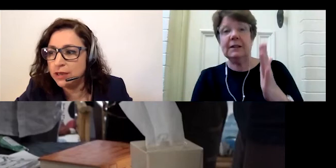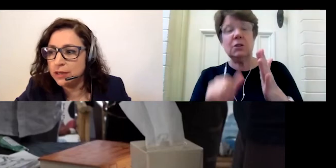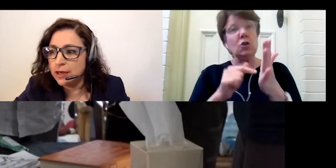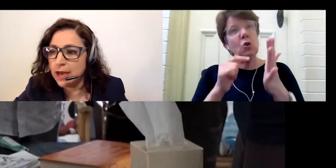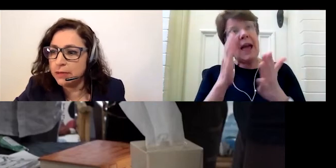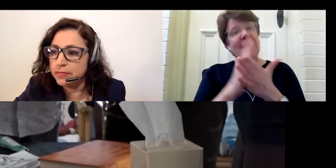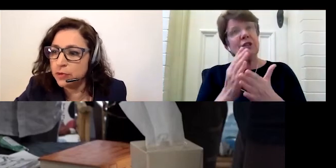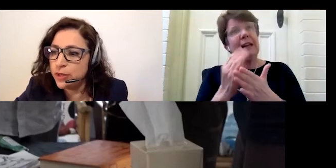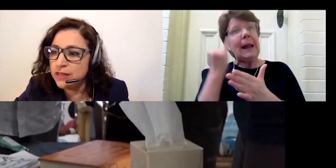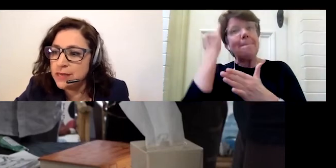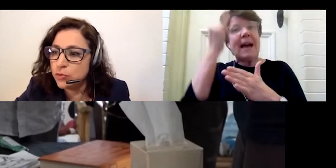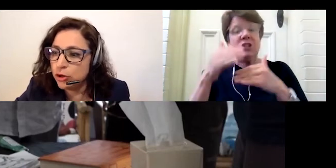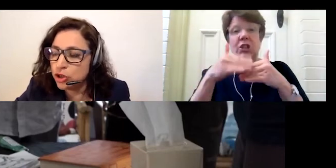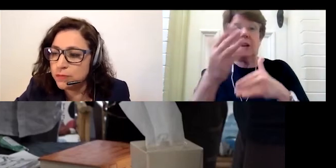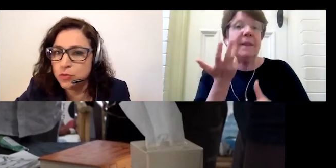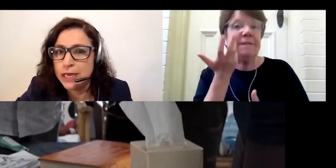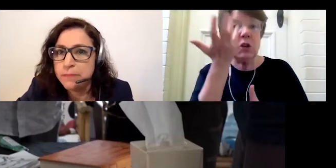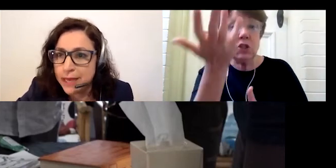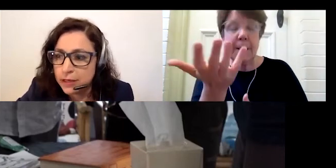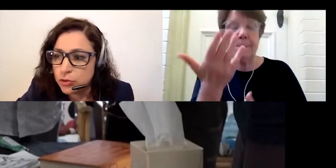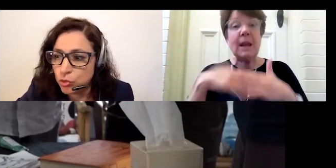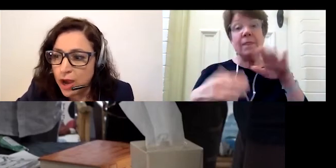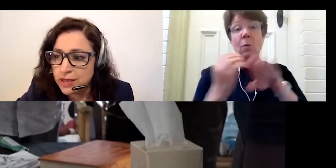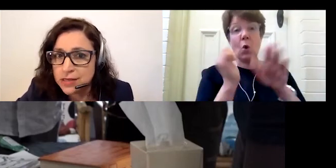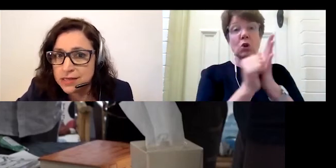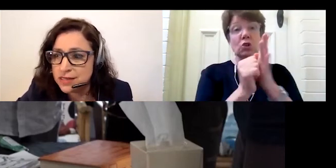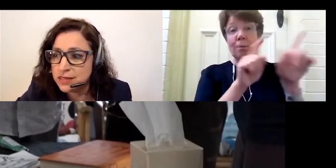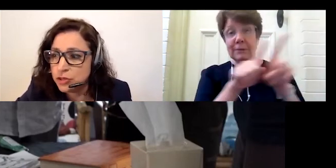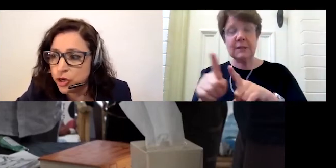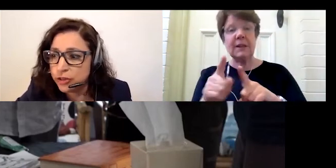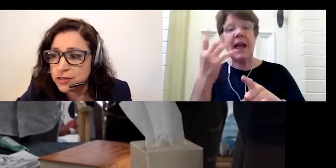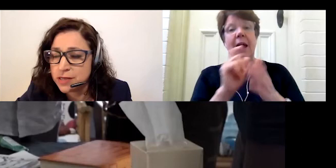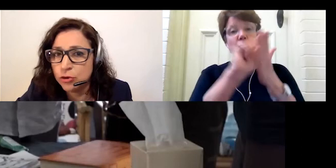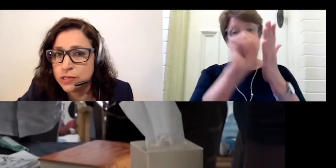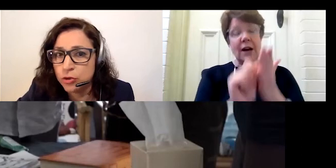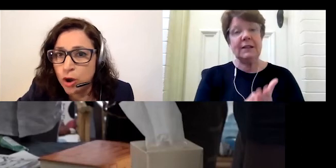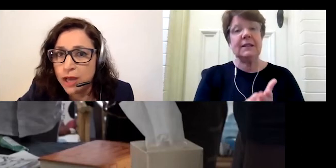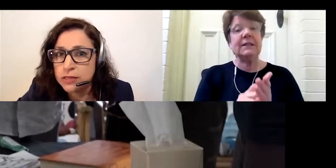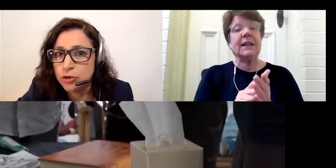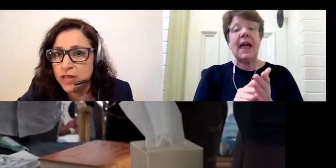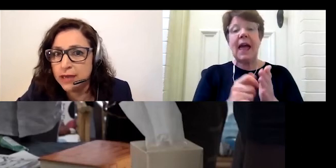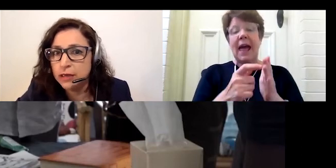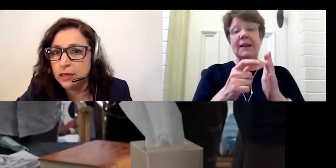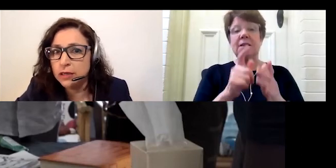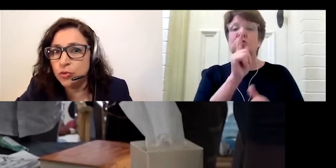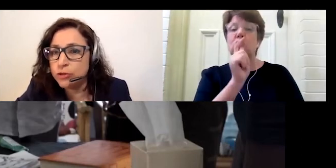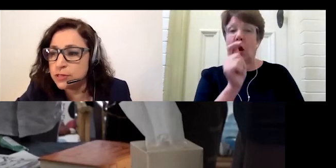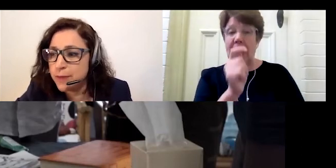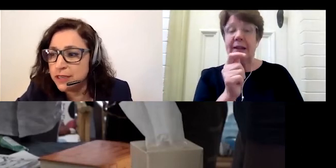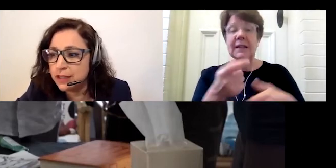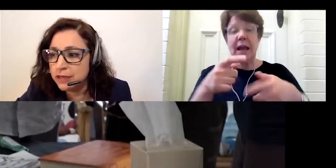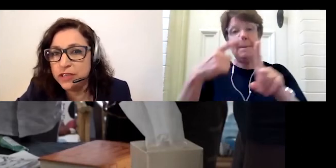future. Within these workshops, we embedded writers as citizen journalists, and also writers who then